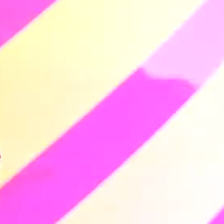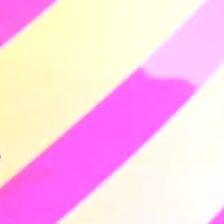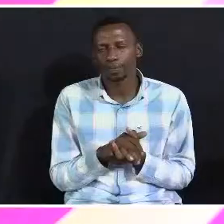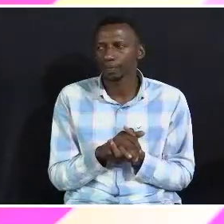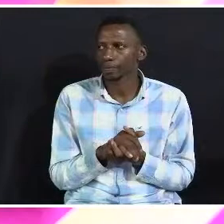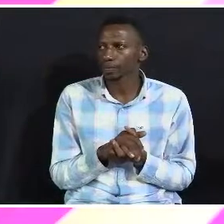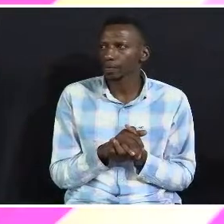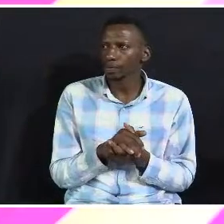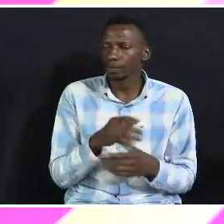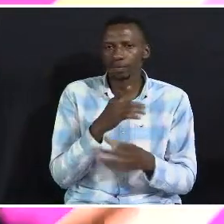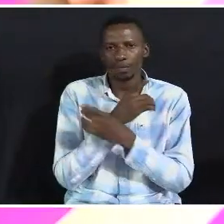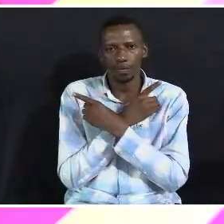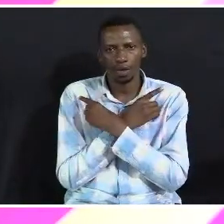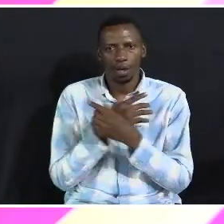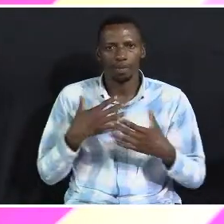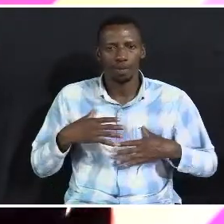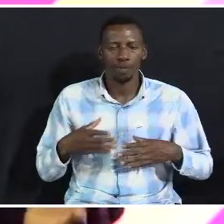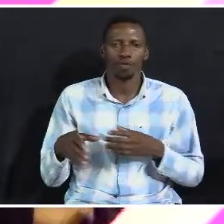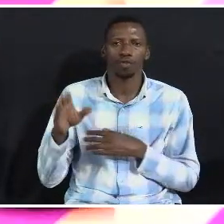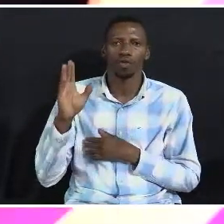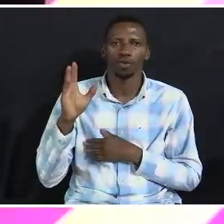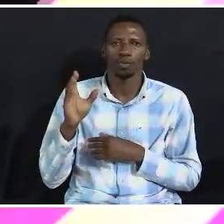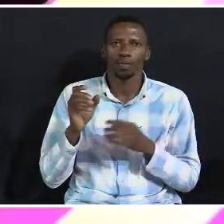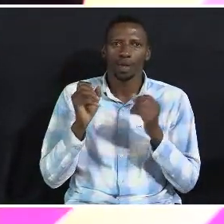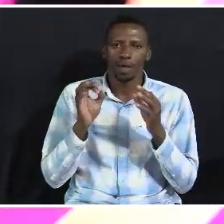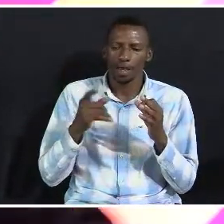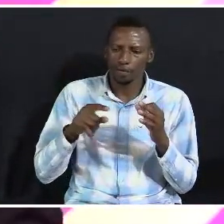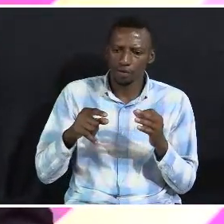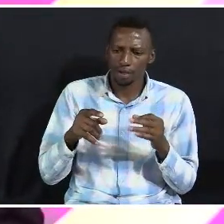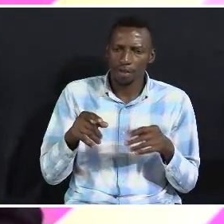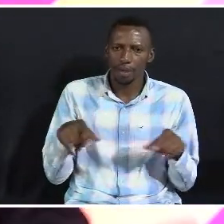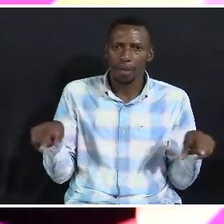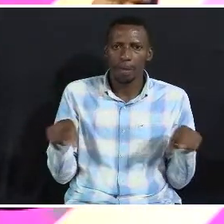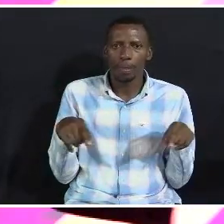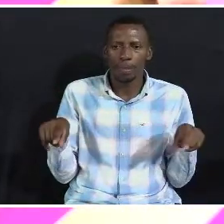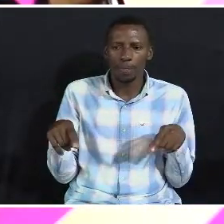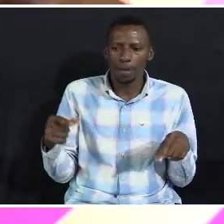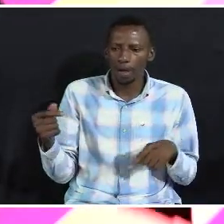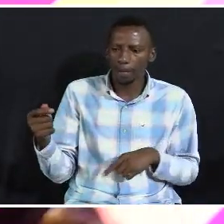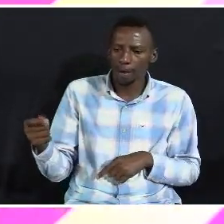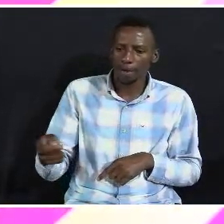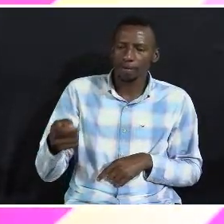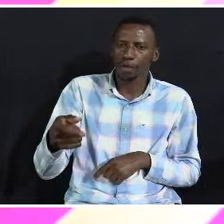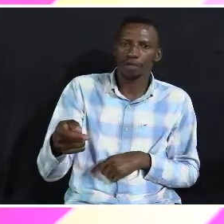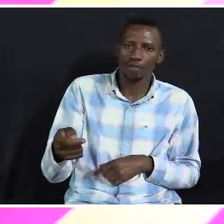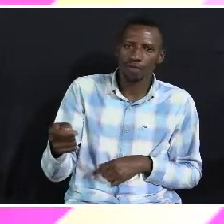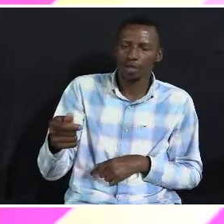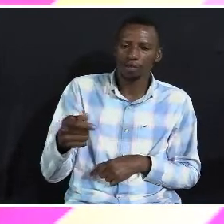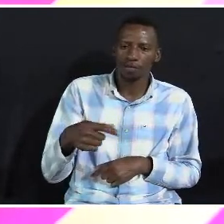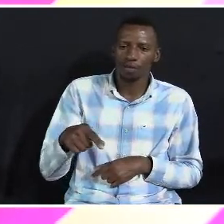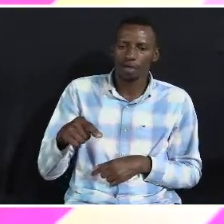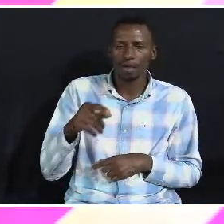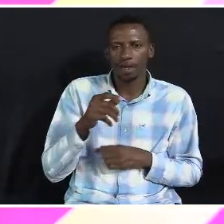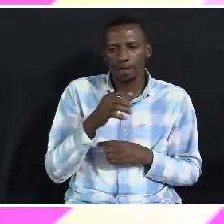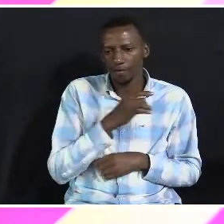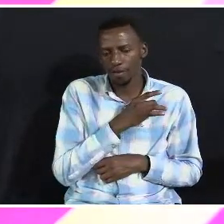we fear to give an offering in money, how shall we give a human being?